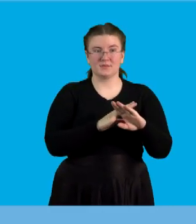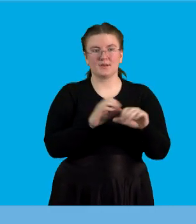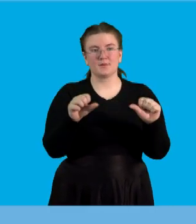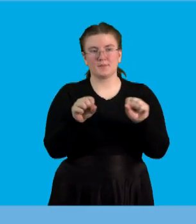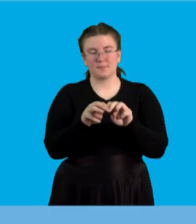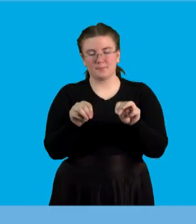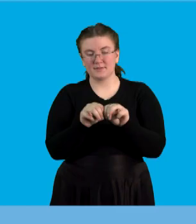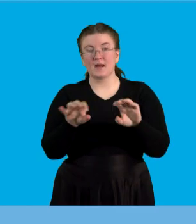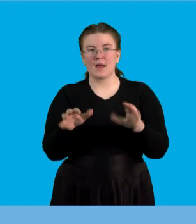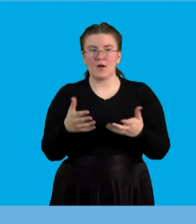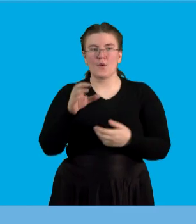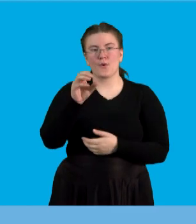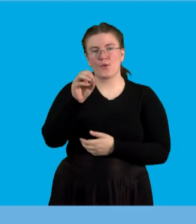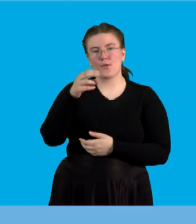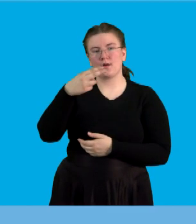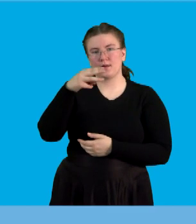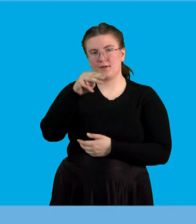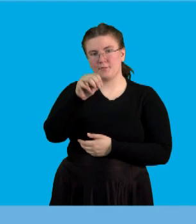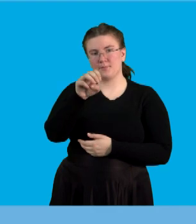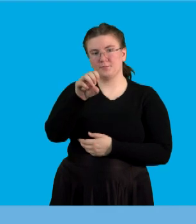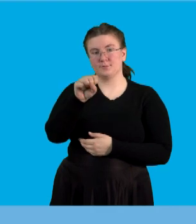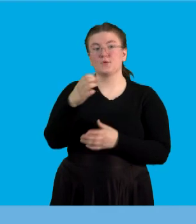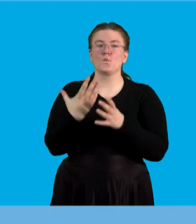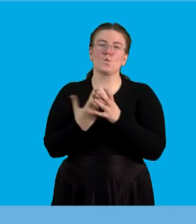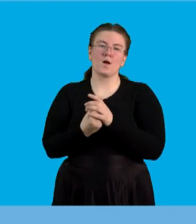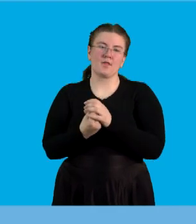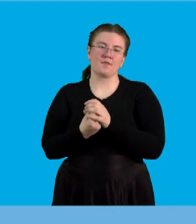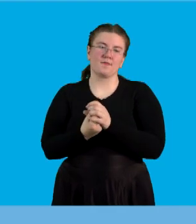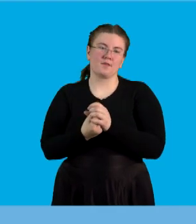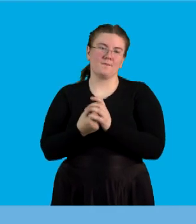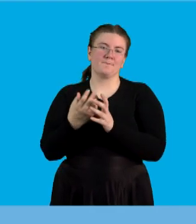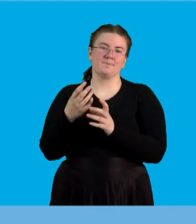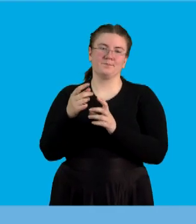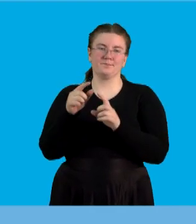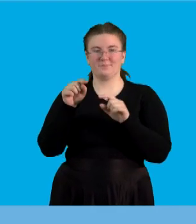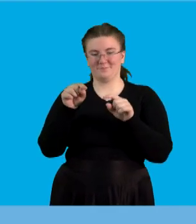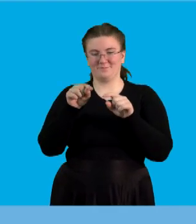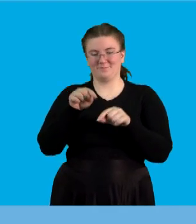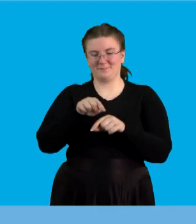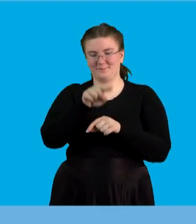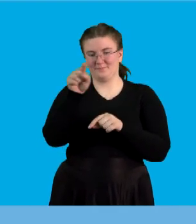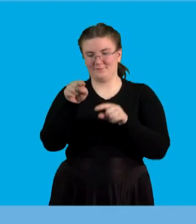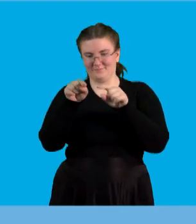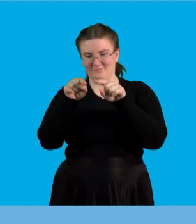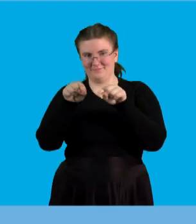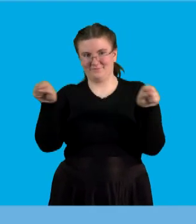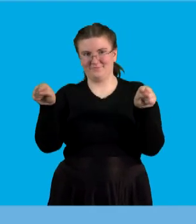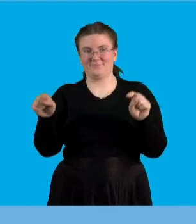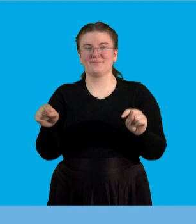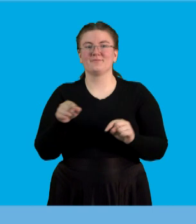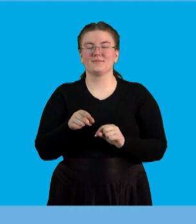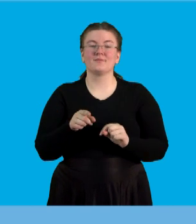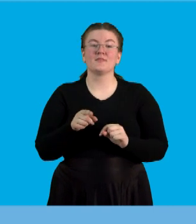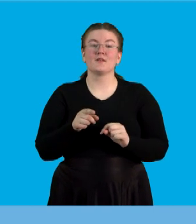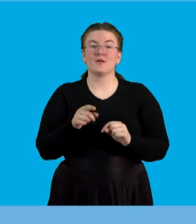in ohms with the symbol omega. It's written like this. So this symbolized by the Greek letter omega.